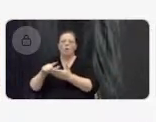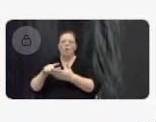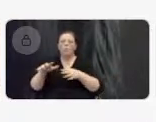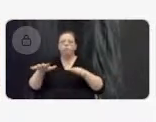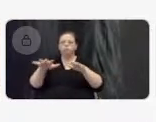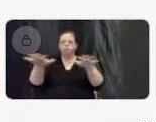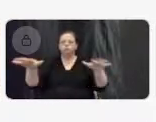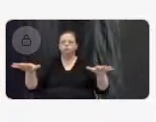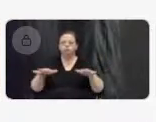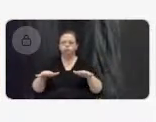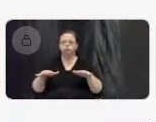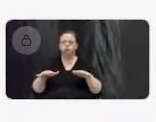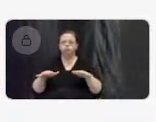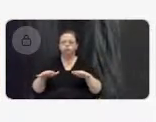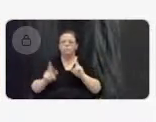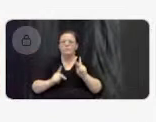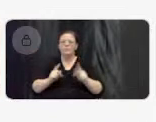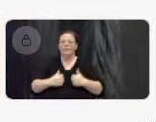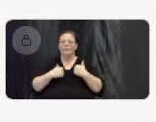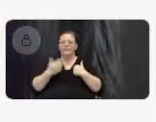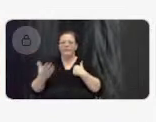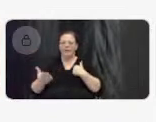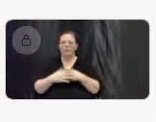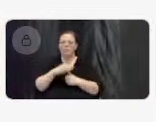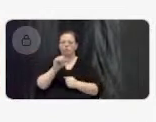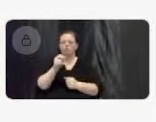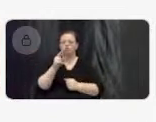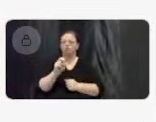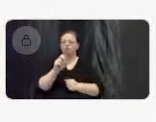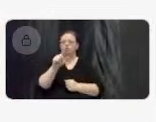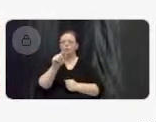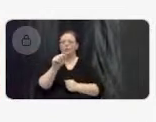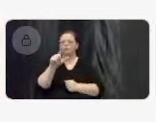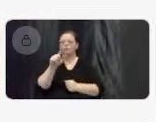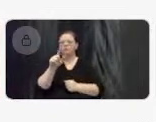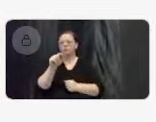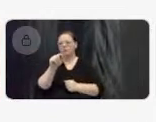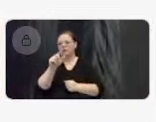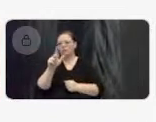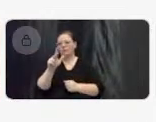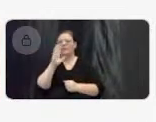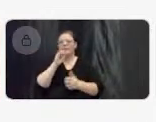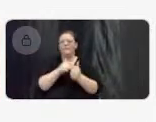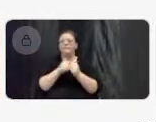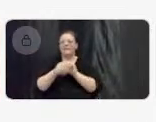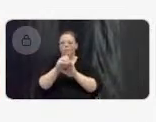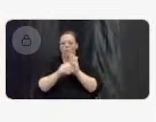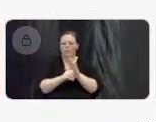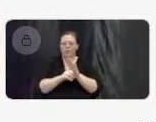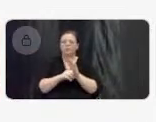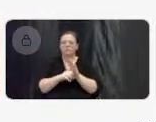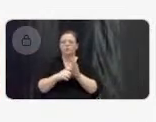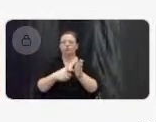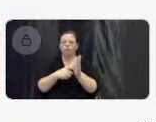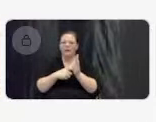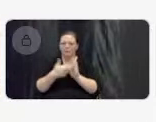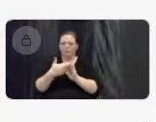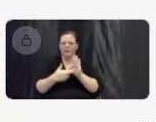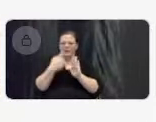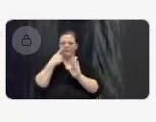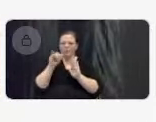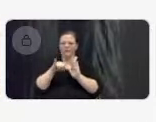directions. On June 20th, 2023, the City Board of Directors passed an ordinance regulating short-term rentals within the City of Little